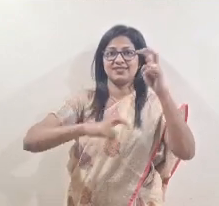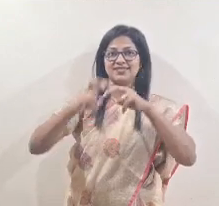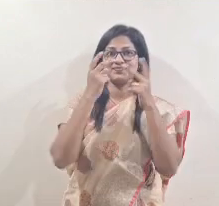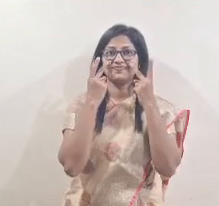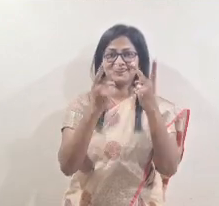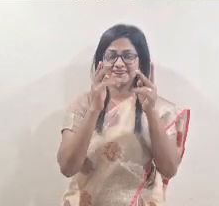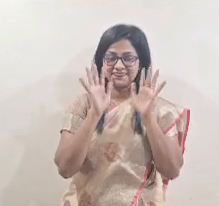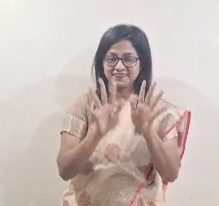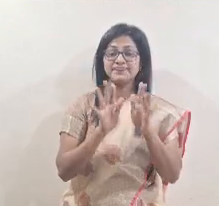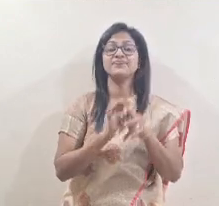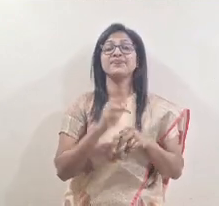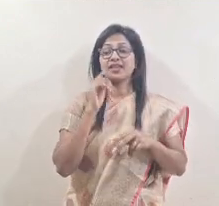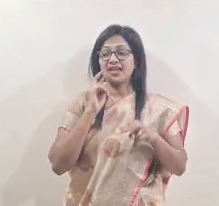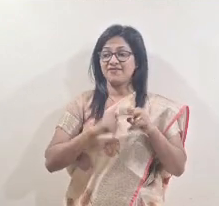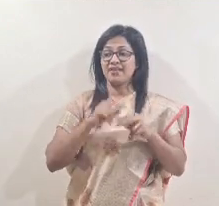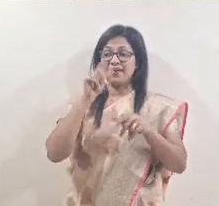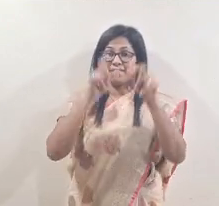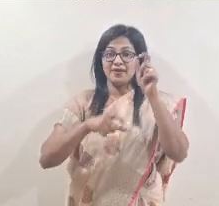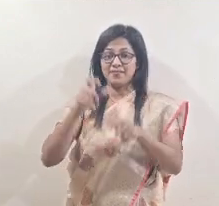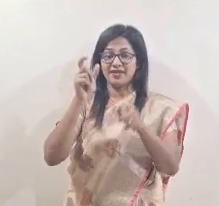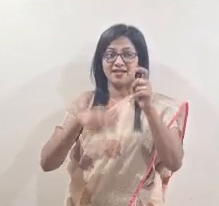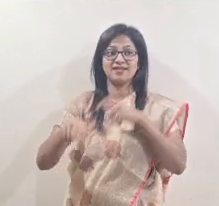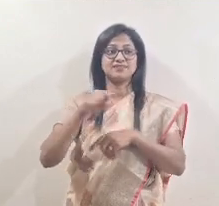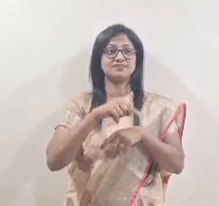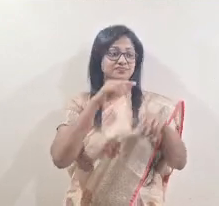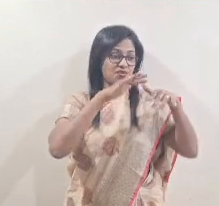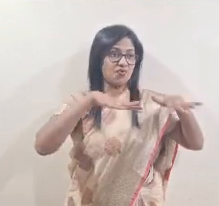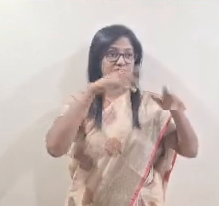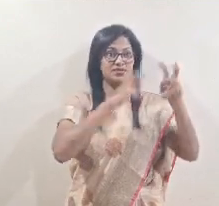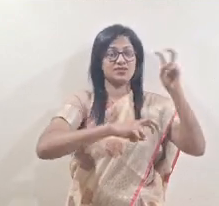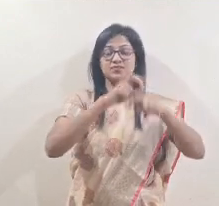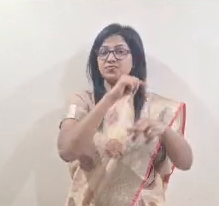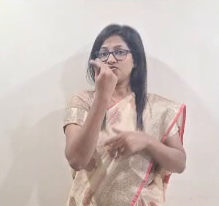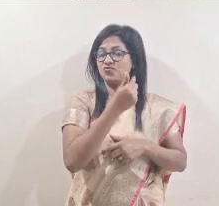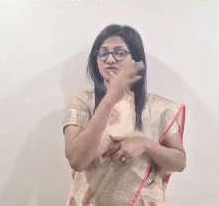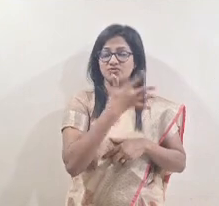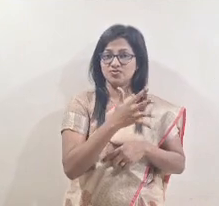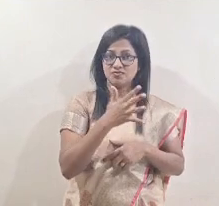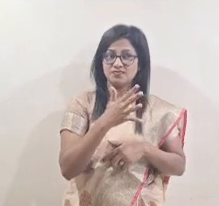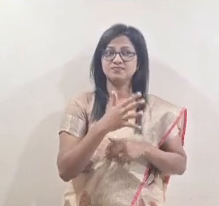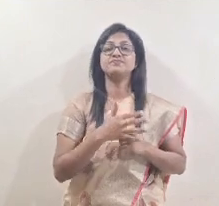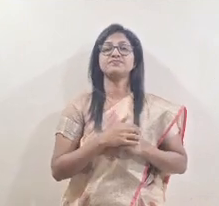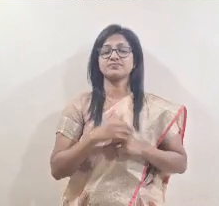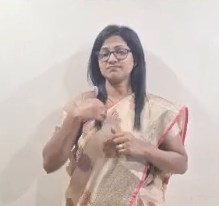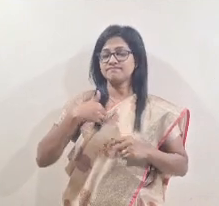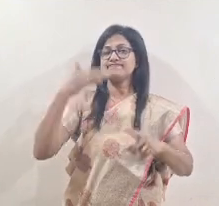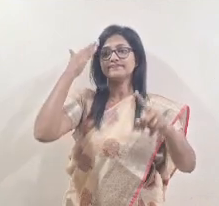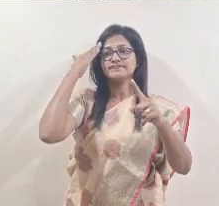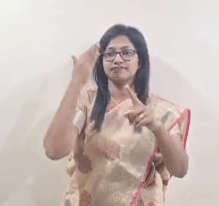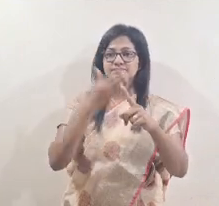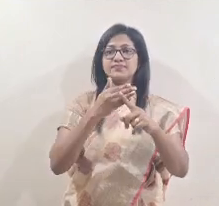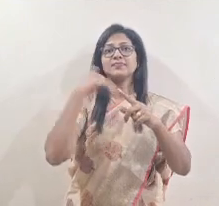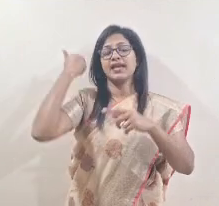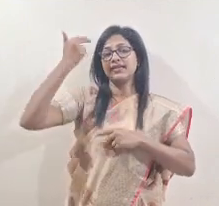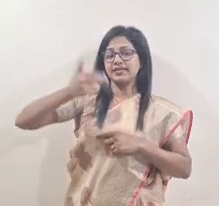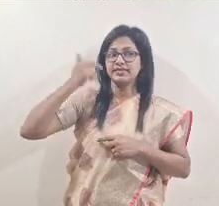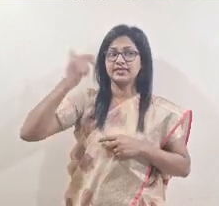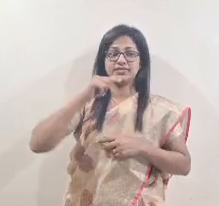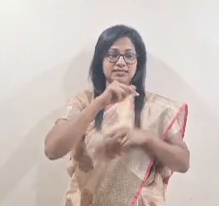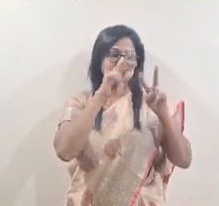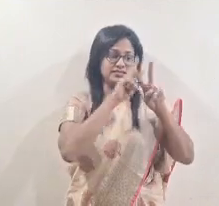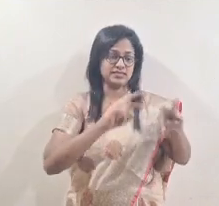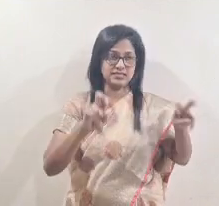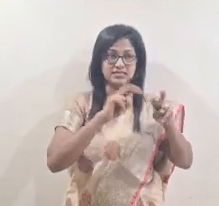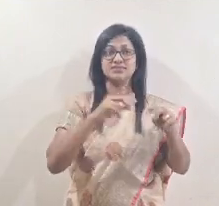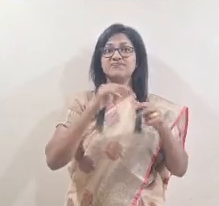So even then, why are people not using water transport? Was my aim, was the reason why I took this study,